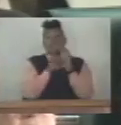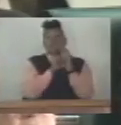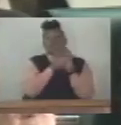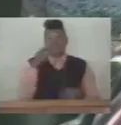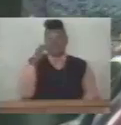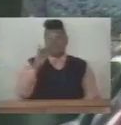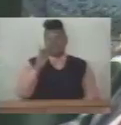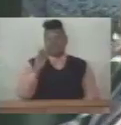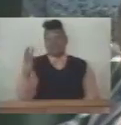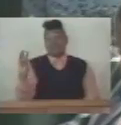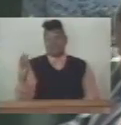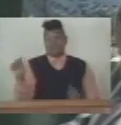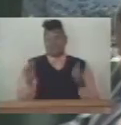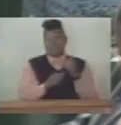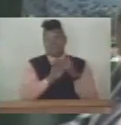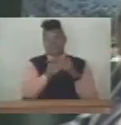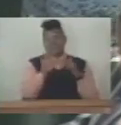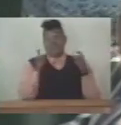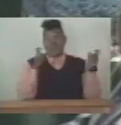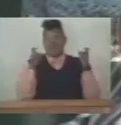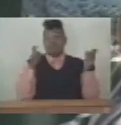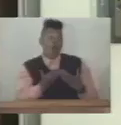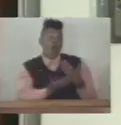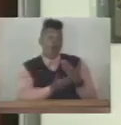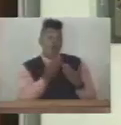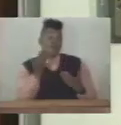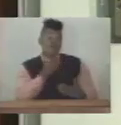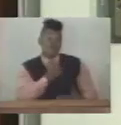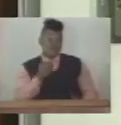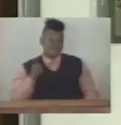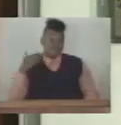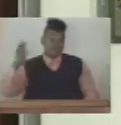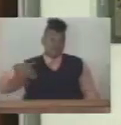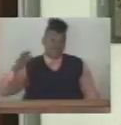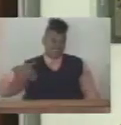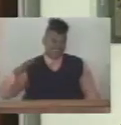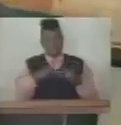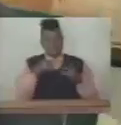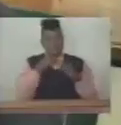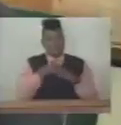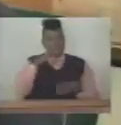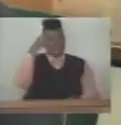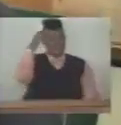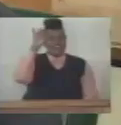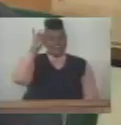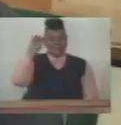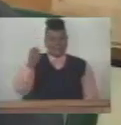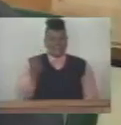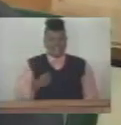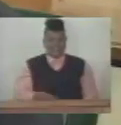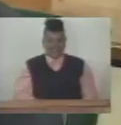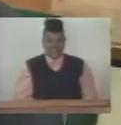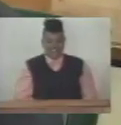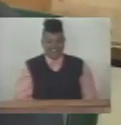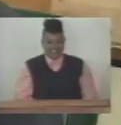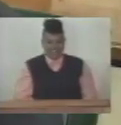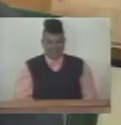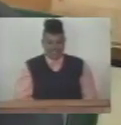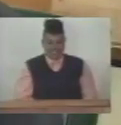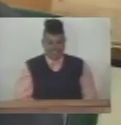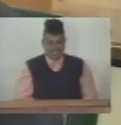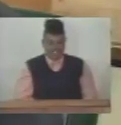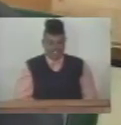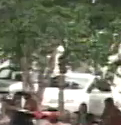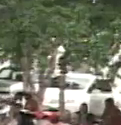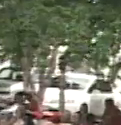portfolio. And while parliamentarians paid tribute to the woman known affectionately as Sister P or Mama P, some